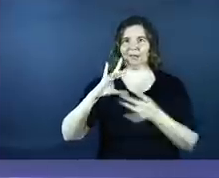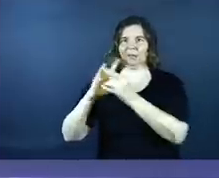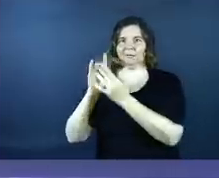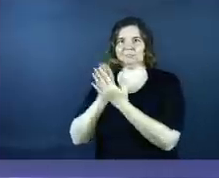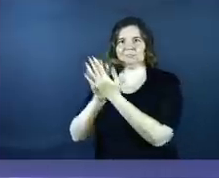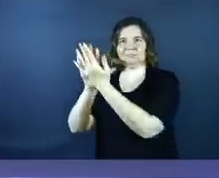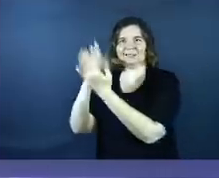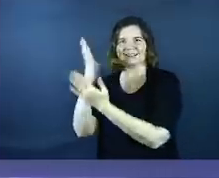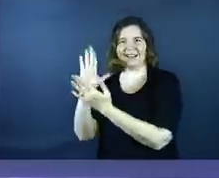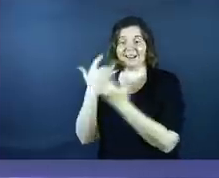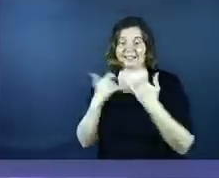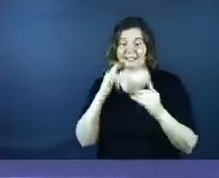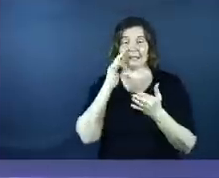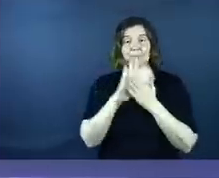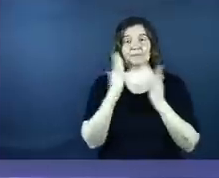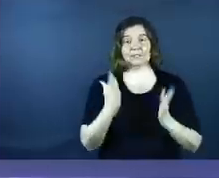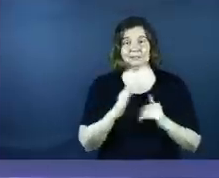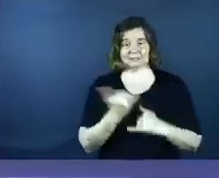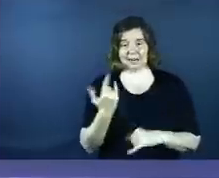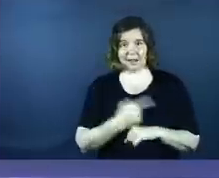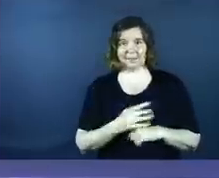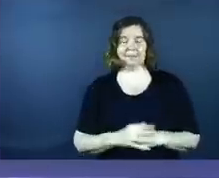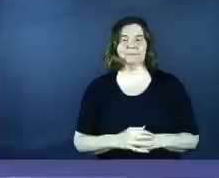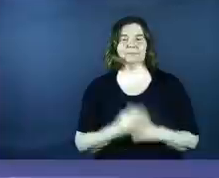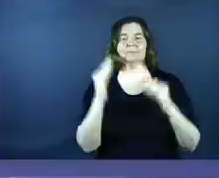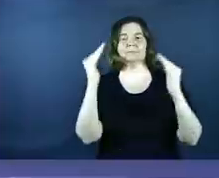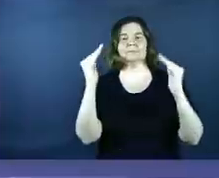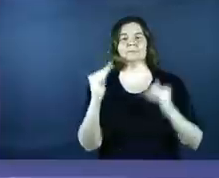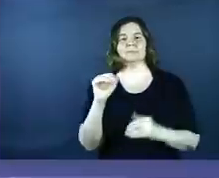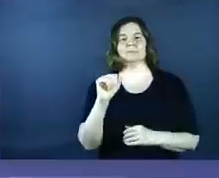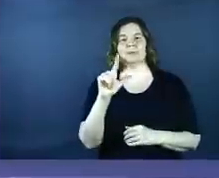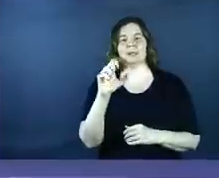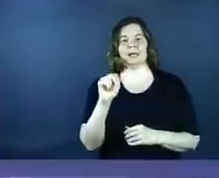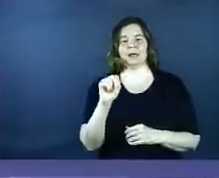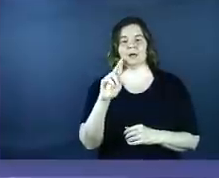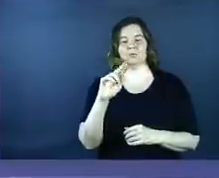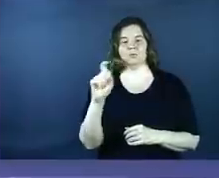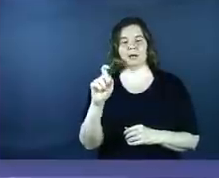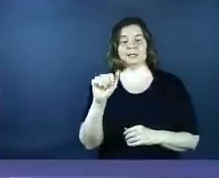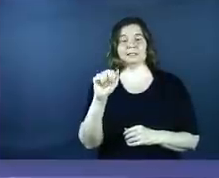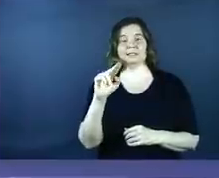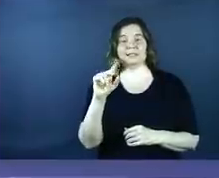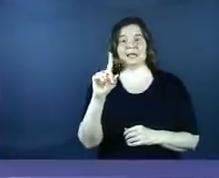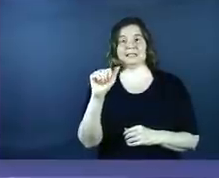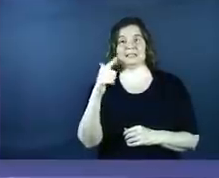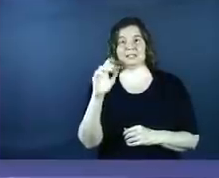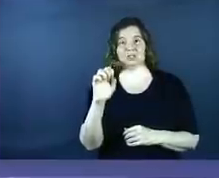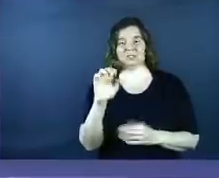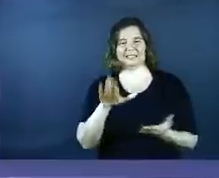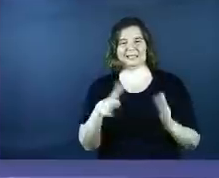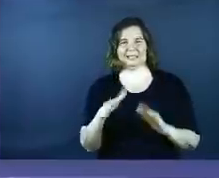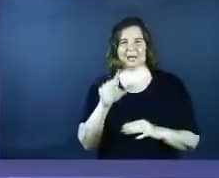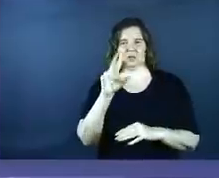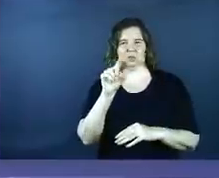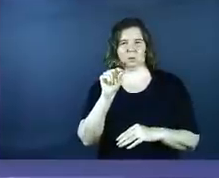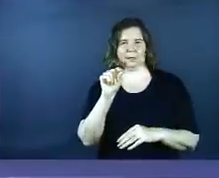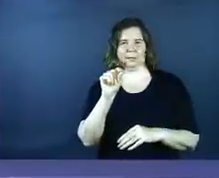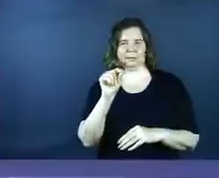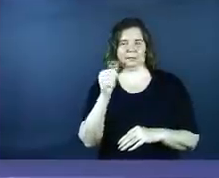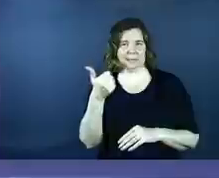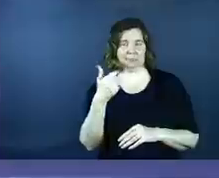still a believer today. Alan Rex Sandage, he died in 2010. Super